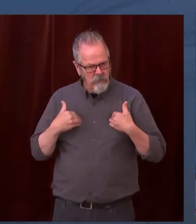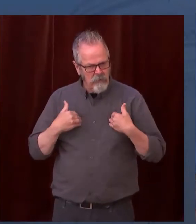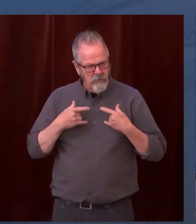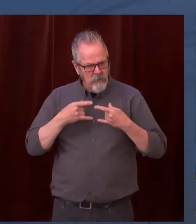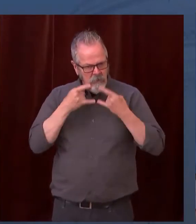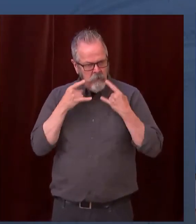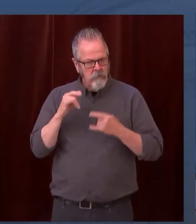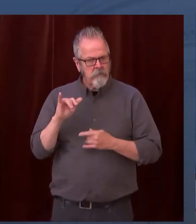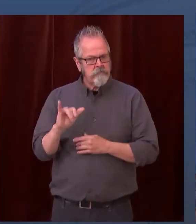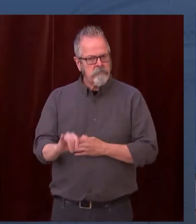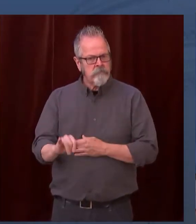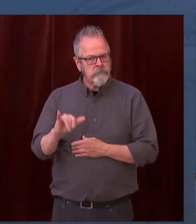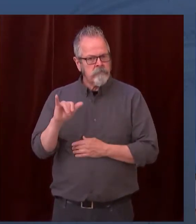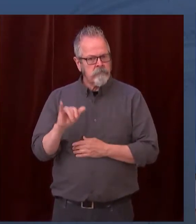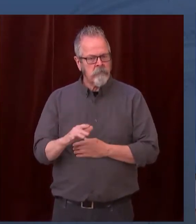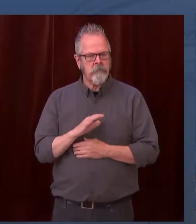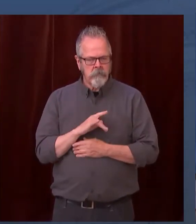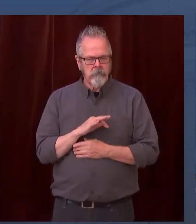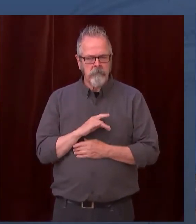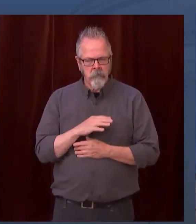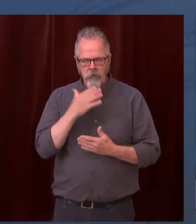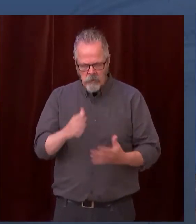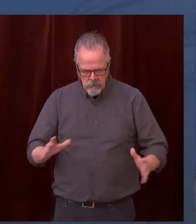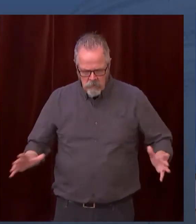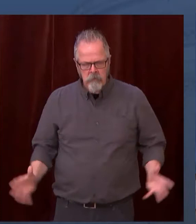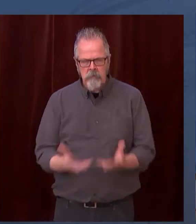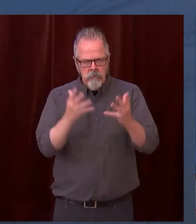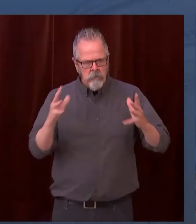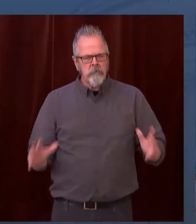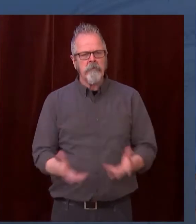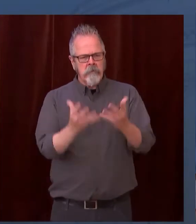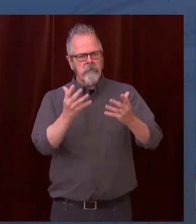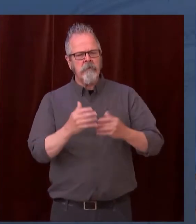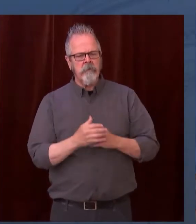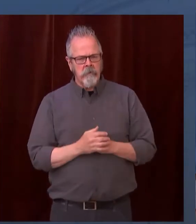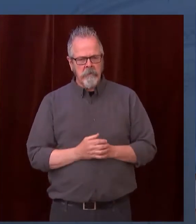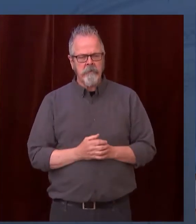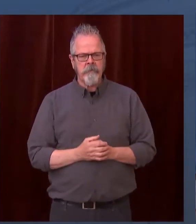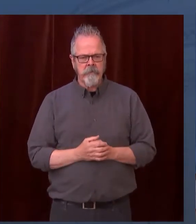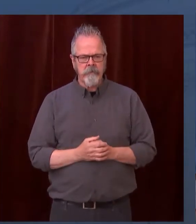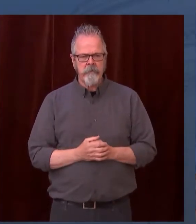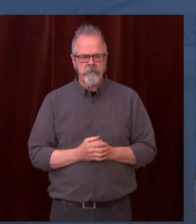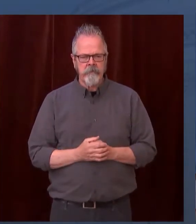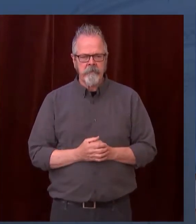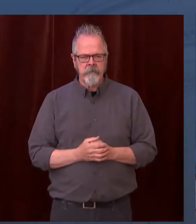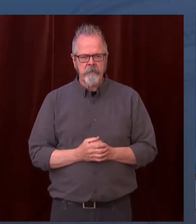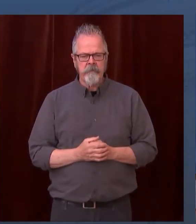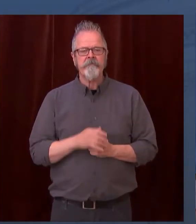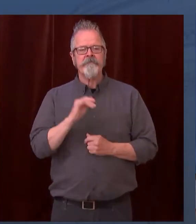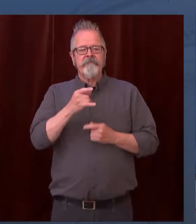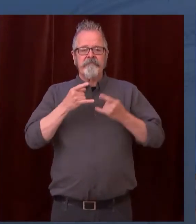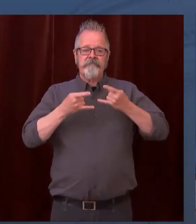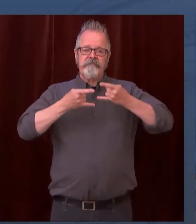change, but we know we can do that. We did it with seat belts, and we can certainly do it with face